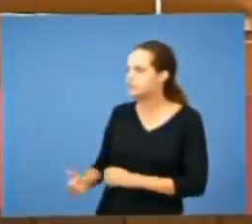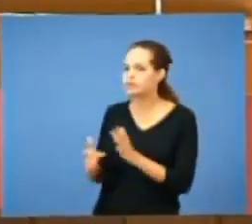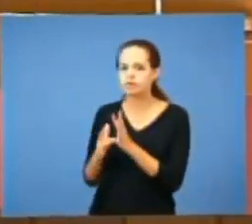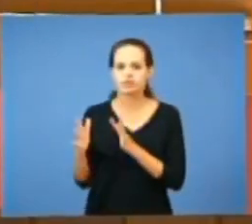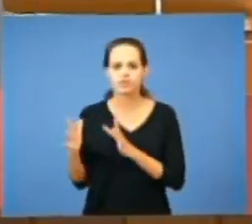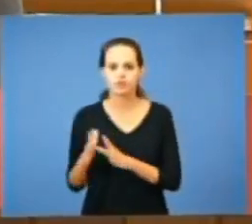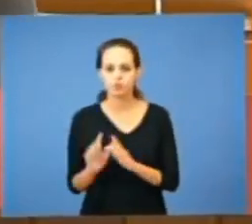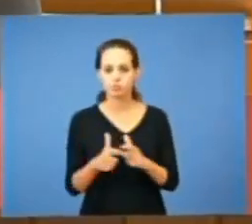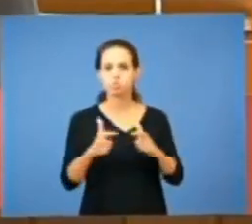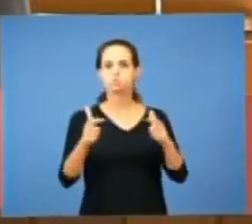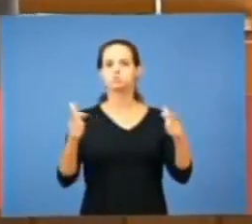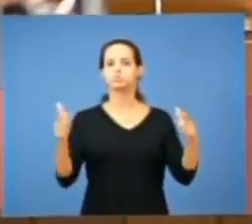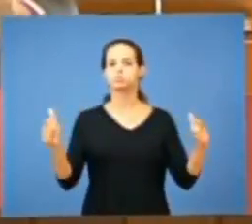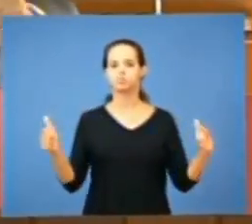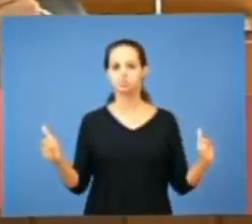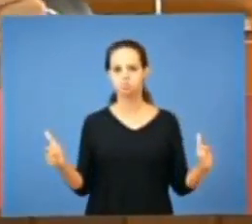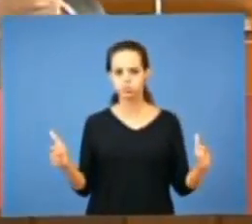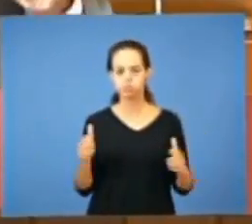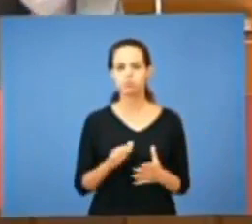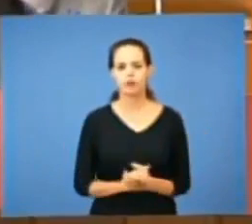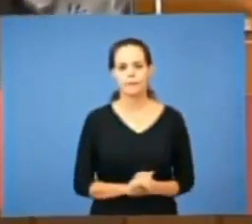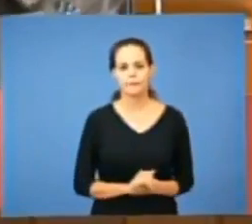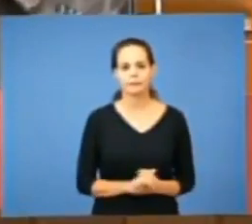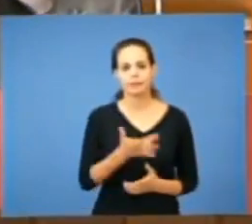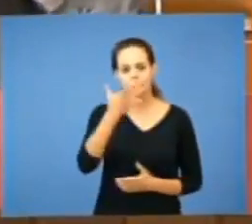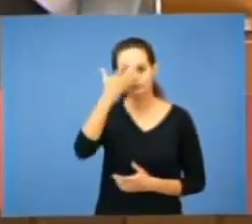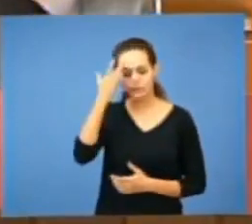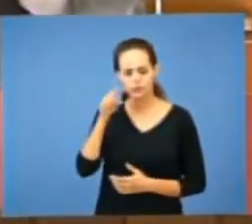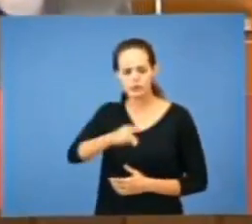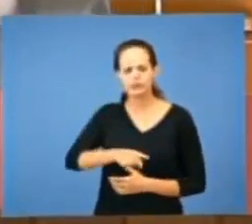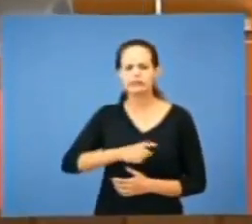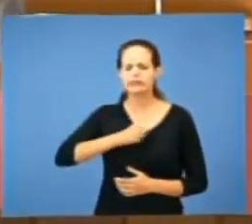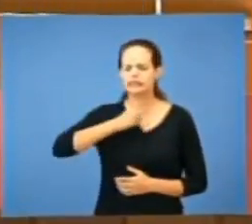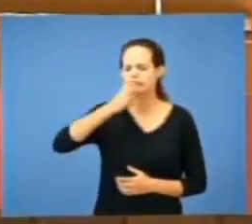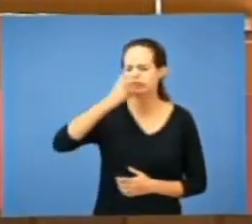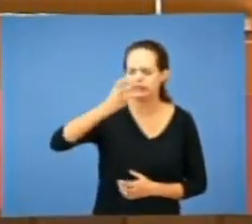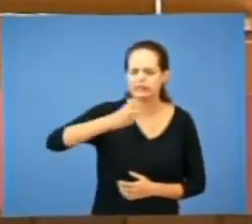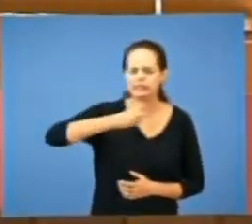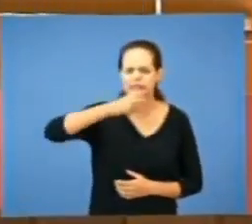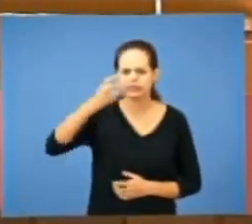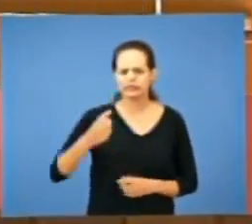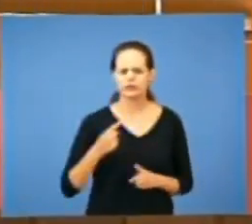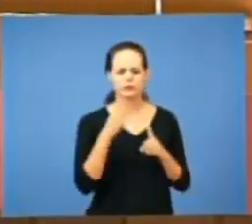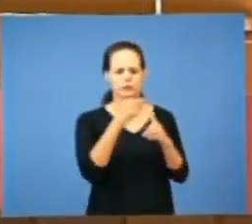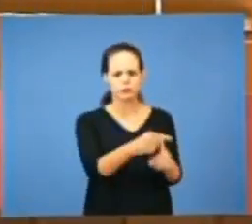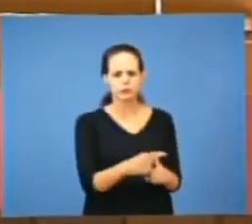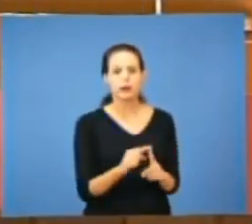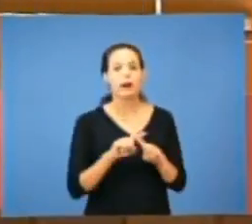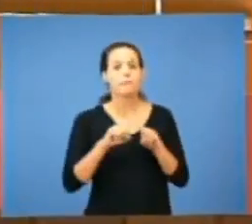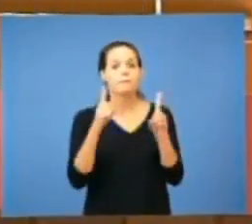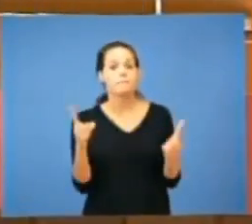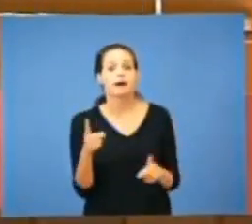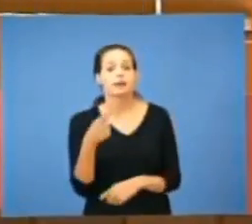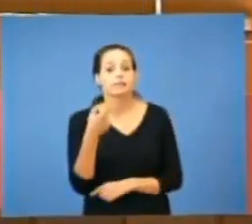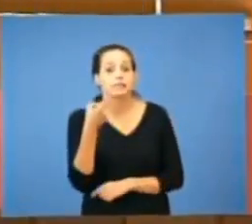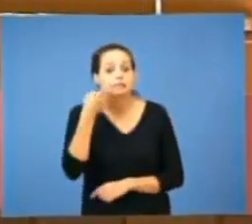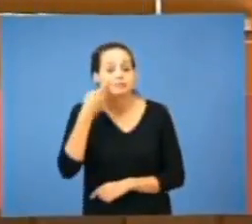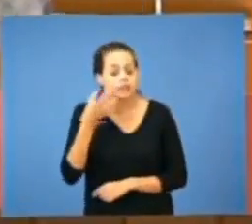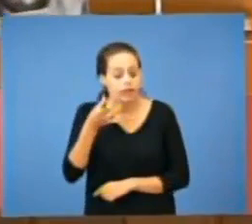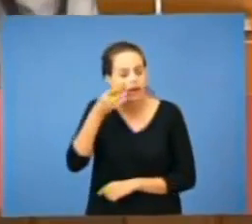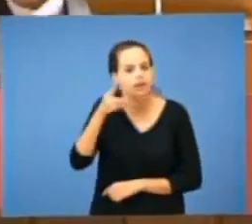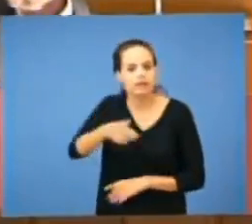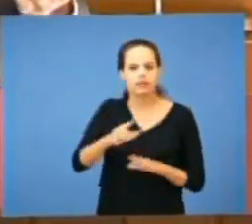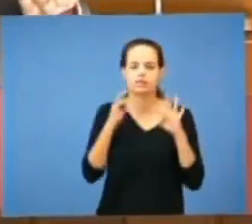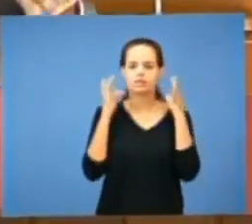of the stadiums, and the people was shouting, but they saw the people that were on the crosses, it was